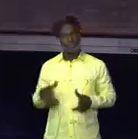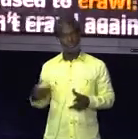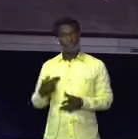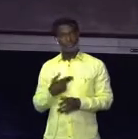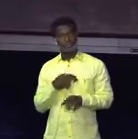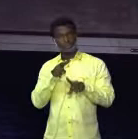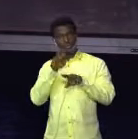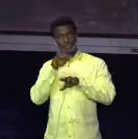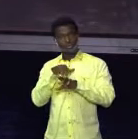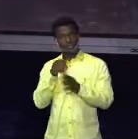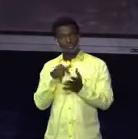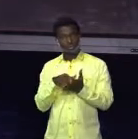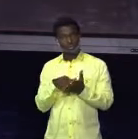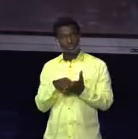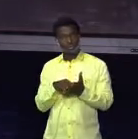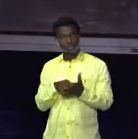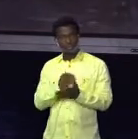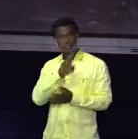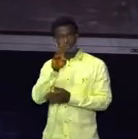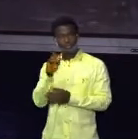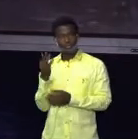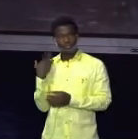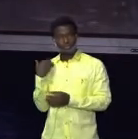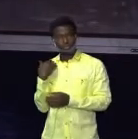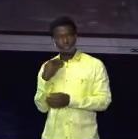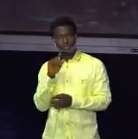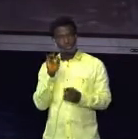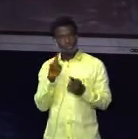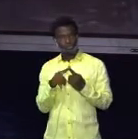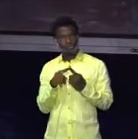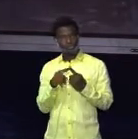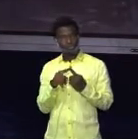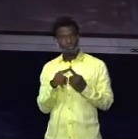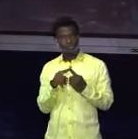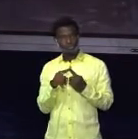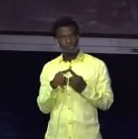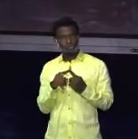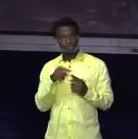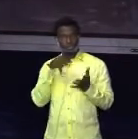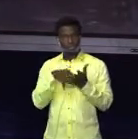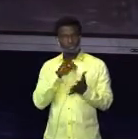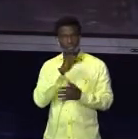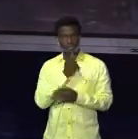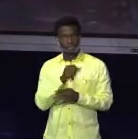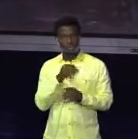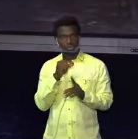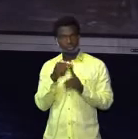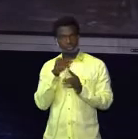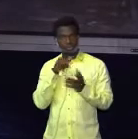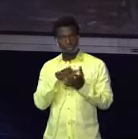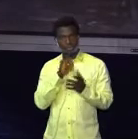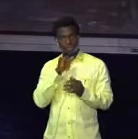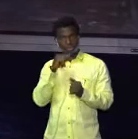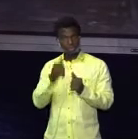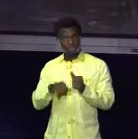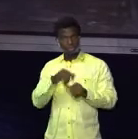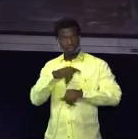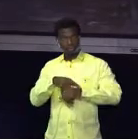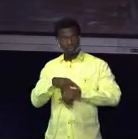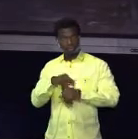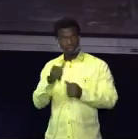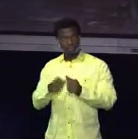Then, let's look at this. Used to. Used to. This is a word that is